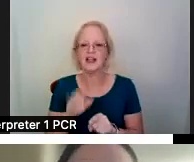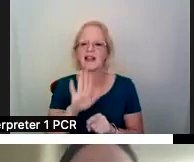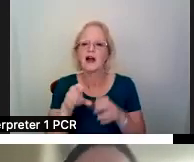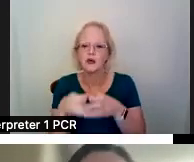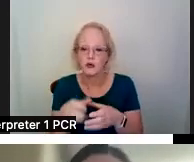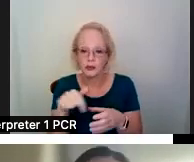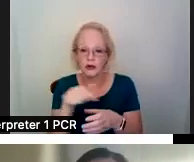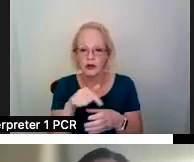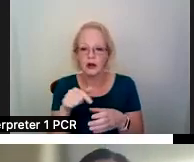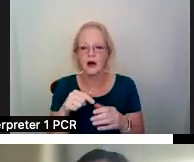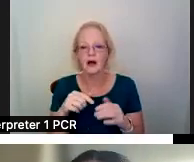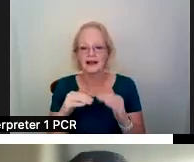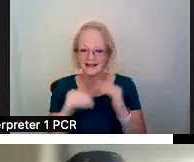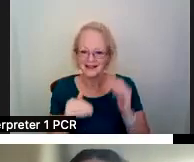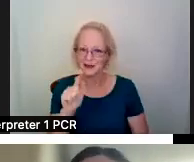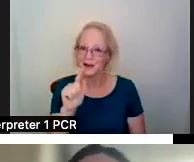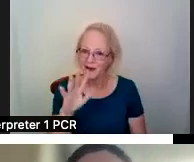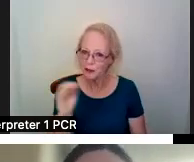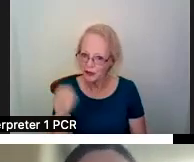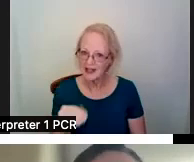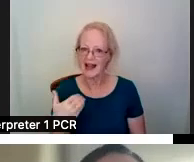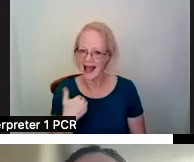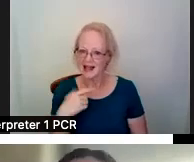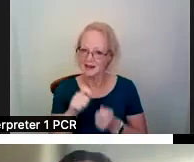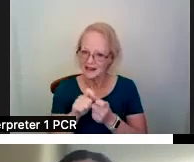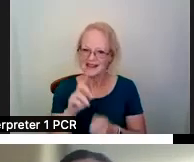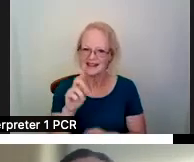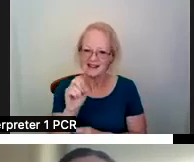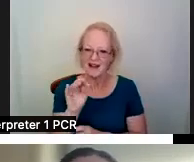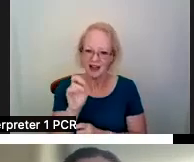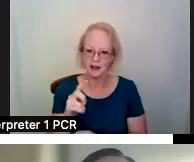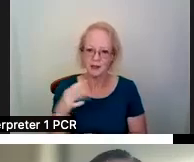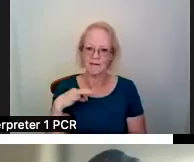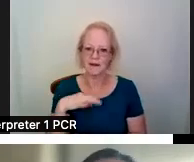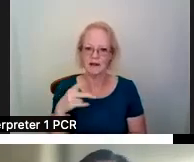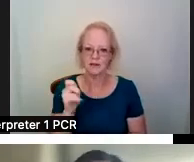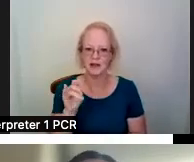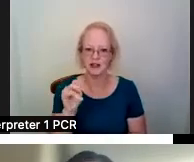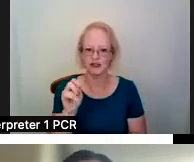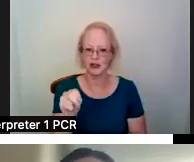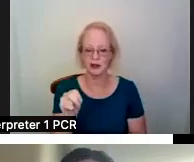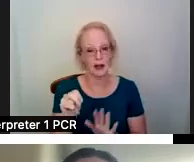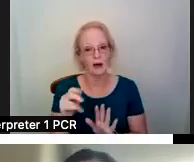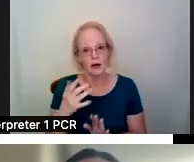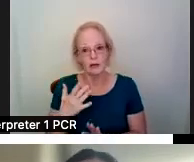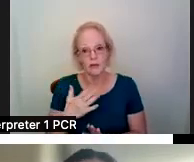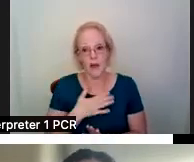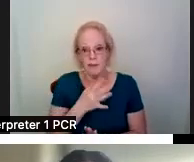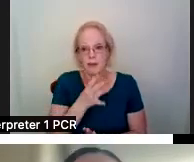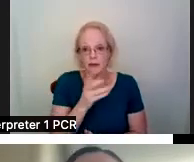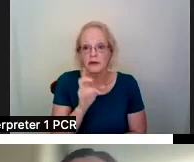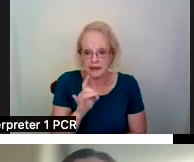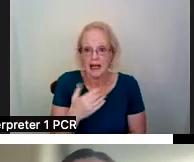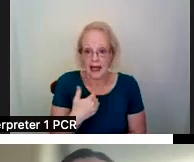under 25% of households had a defined benefit pension. Now, in my particular instance, my mother was the one who had the defined benefit